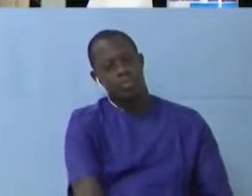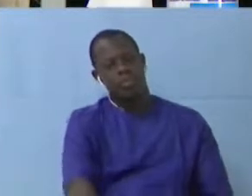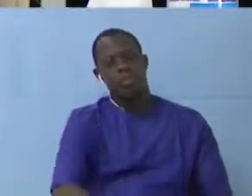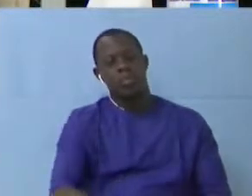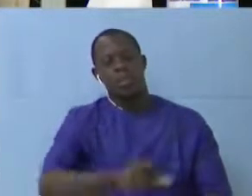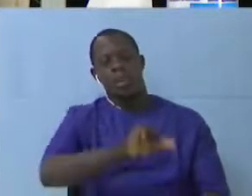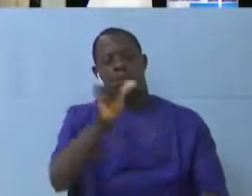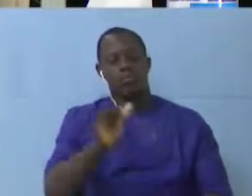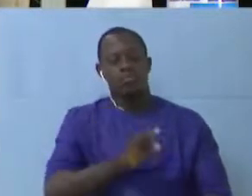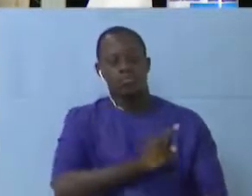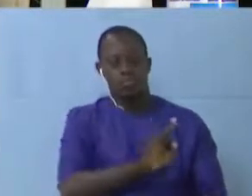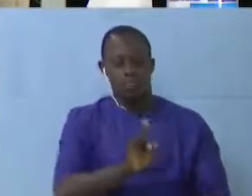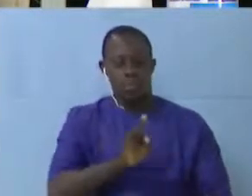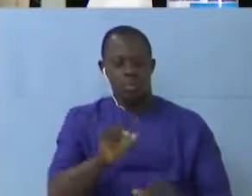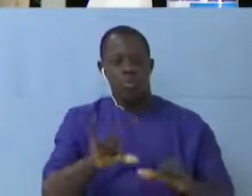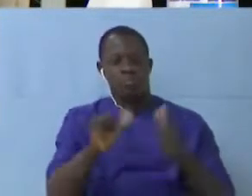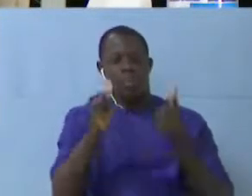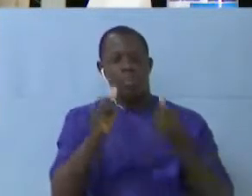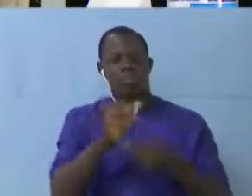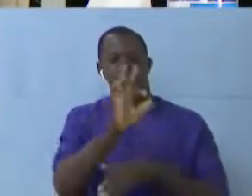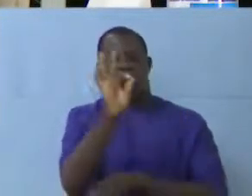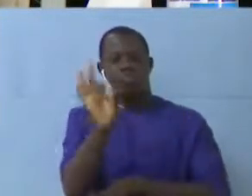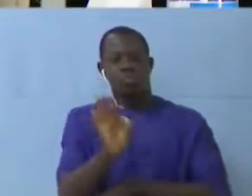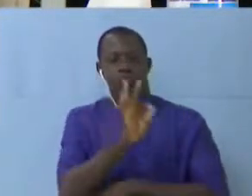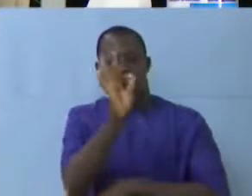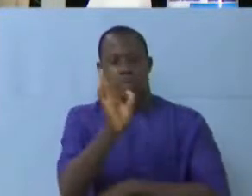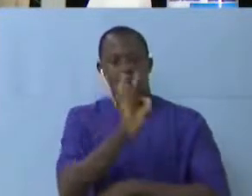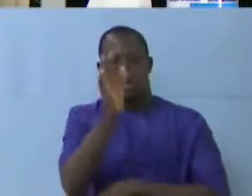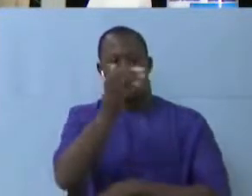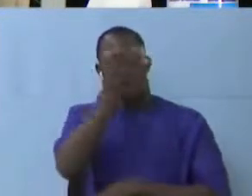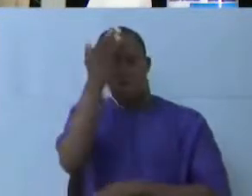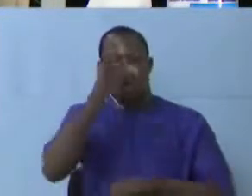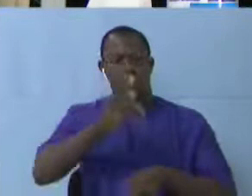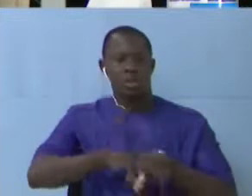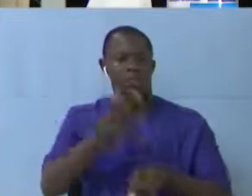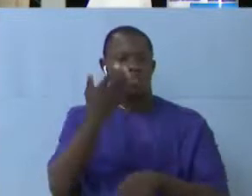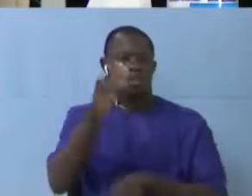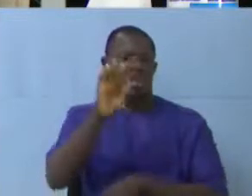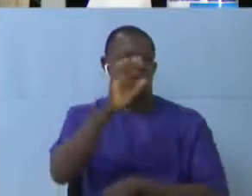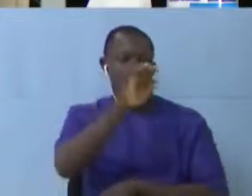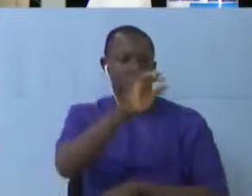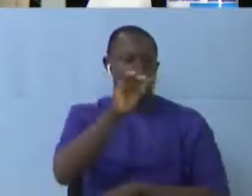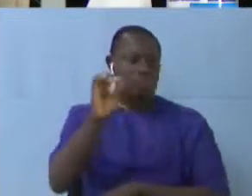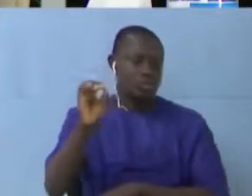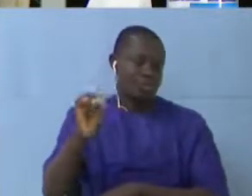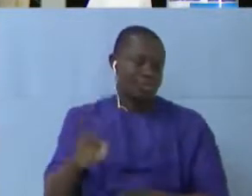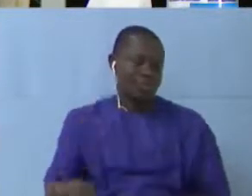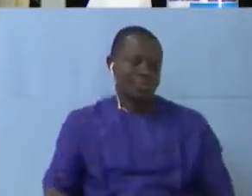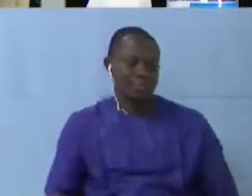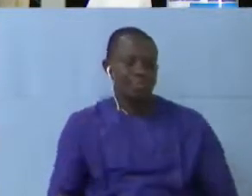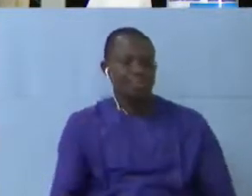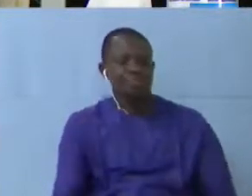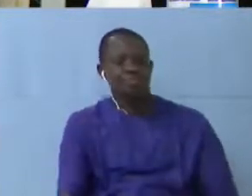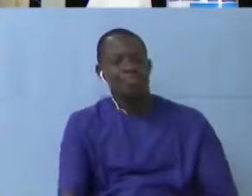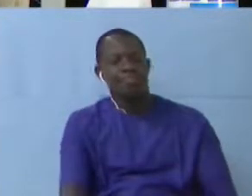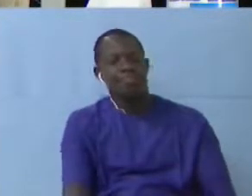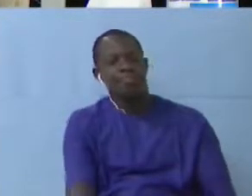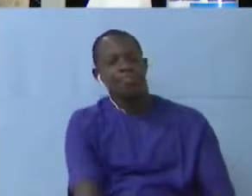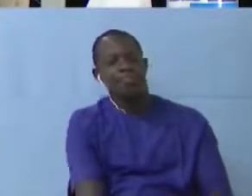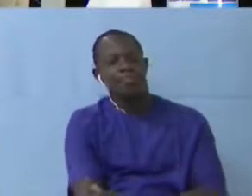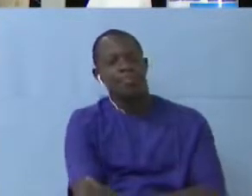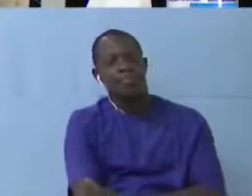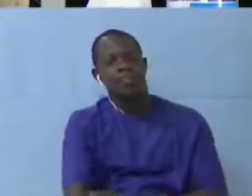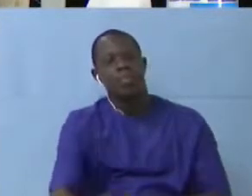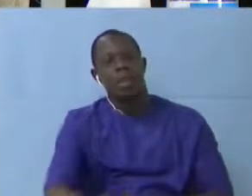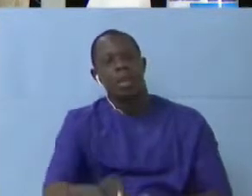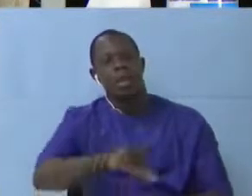will resume Tuesday morning at 10 o'clock. danañ fi dellusiwaat incha allah talaata ci suba fukki waxtu yi ci suba.